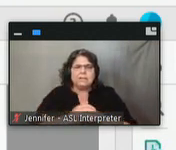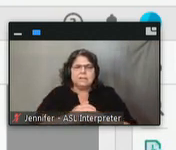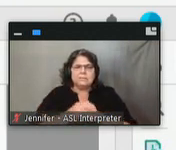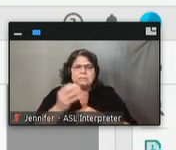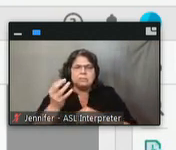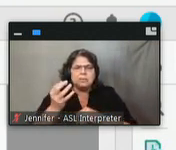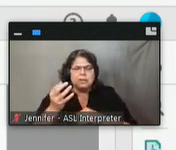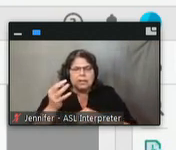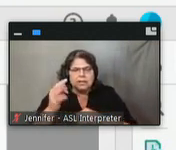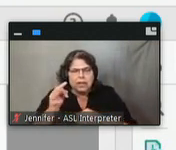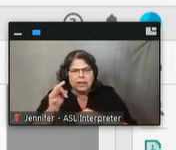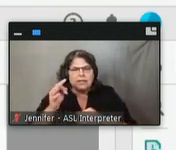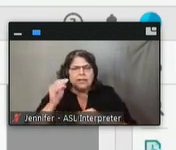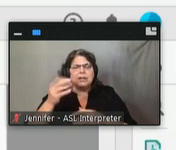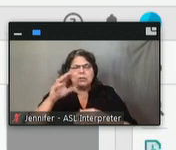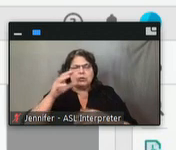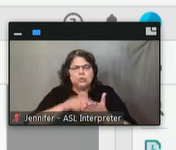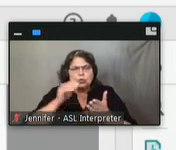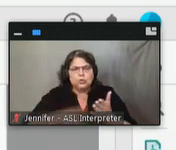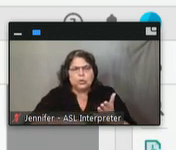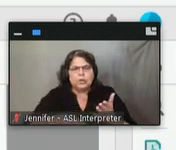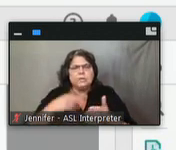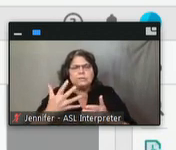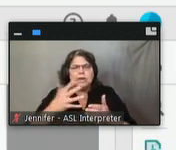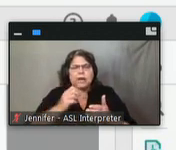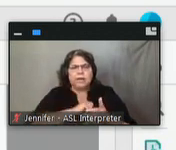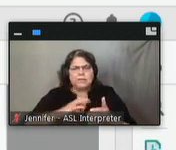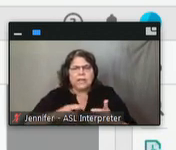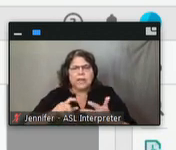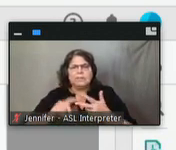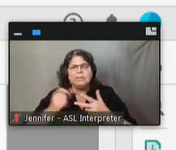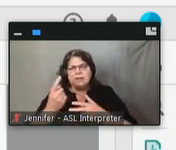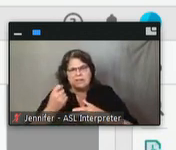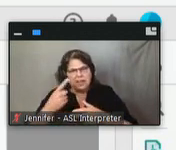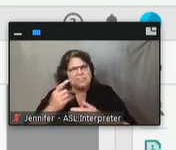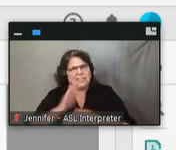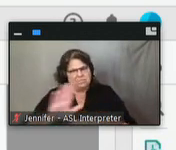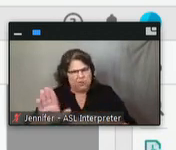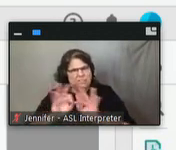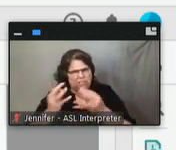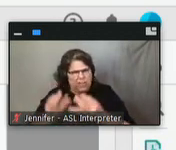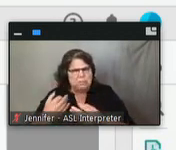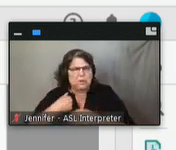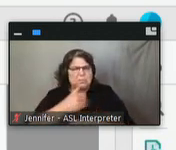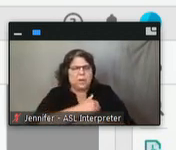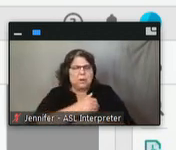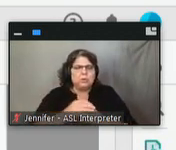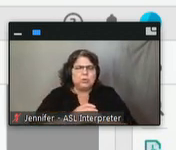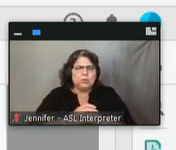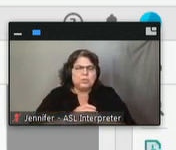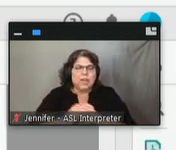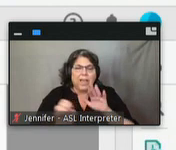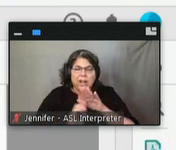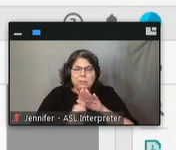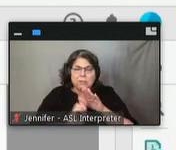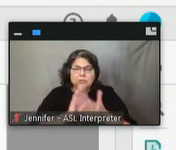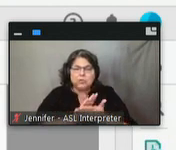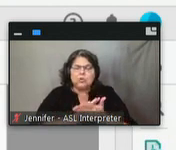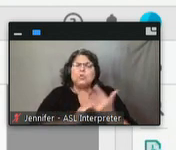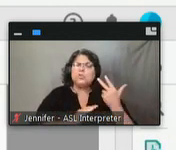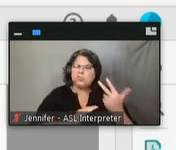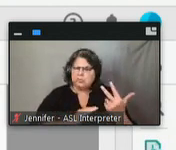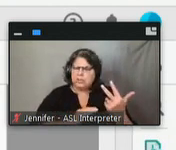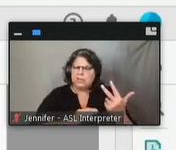family members. We've had 3 elementary schools, here it's been mainly staff, 2 staff